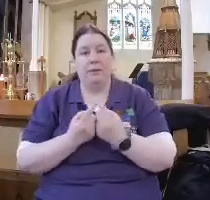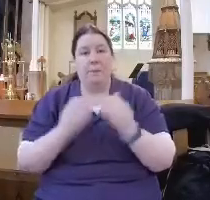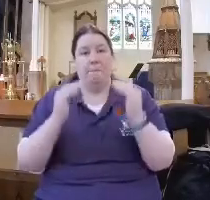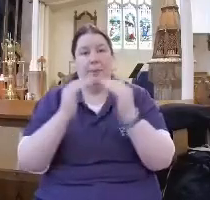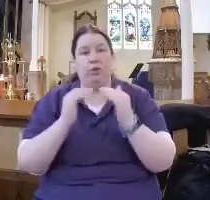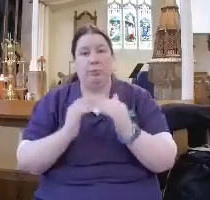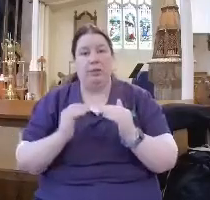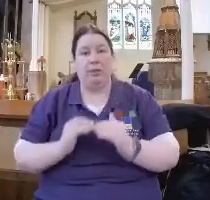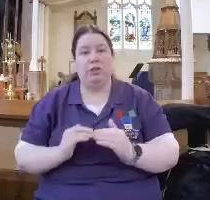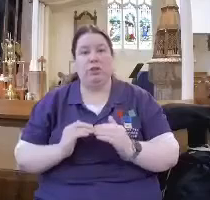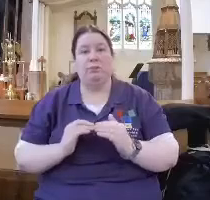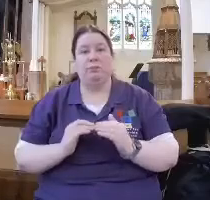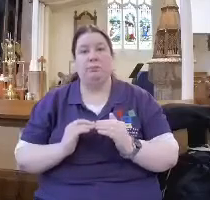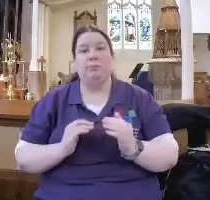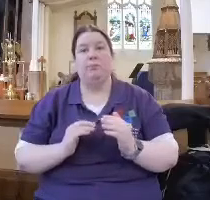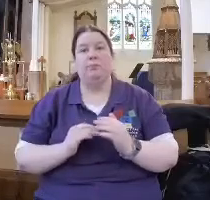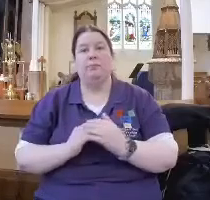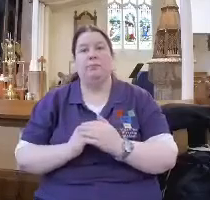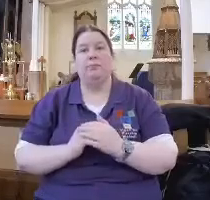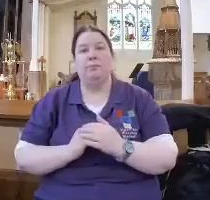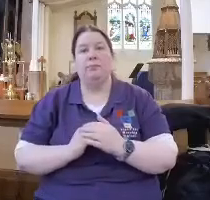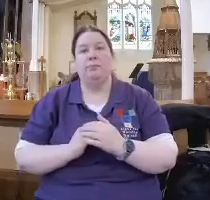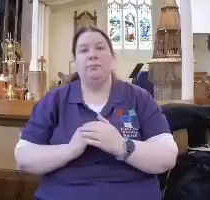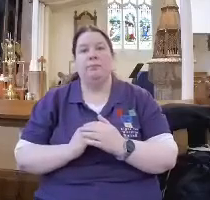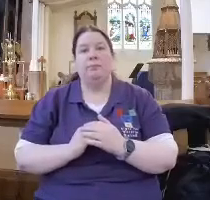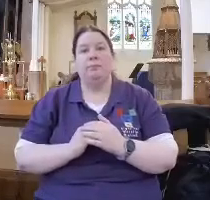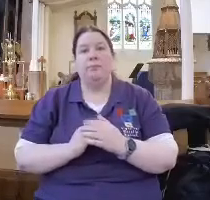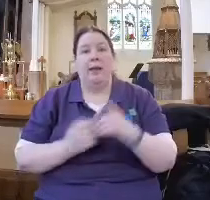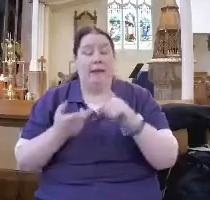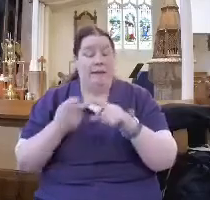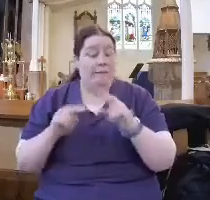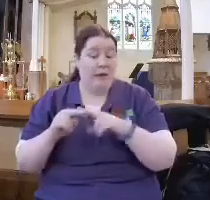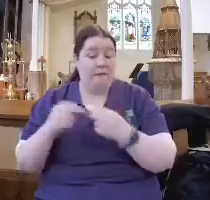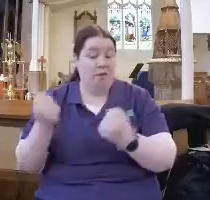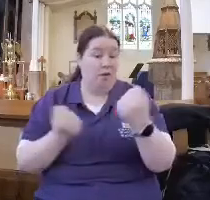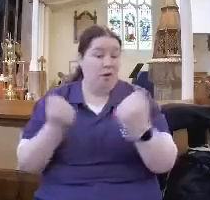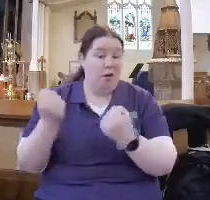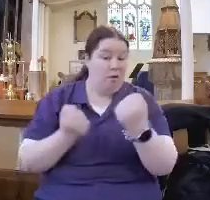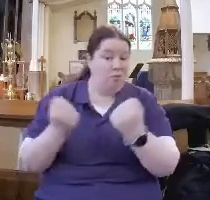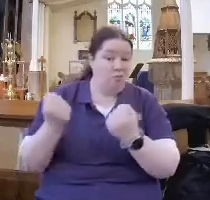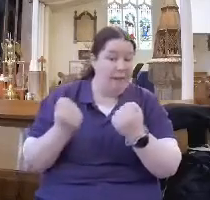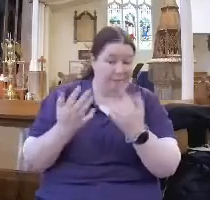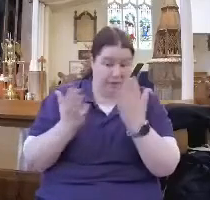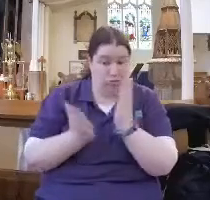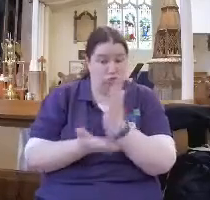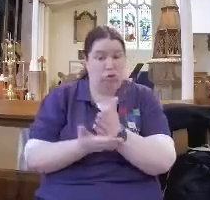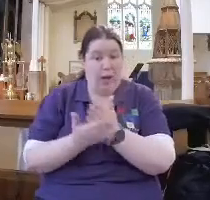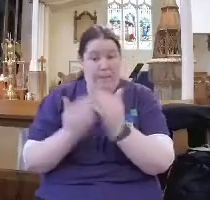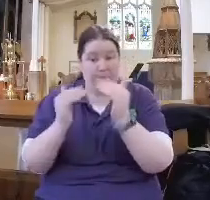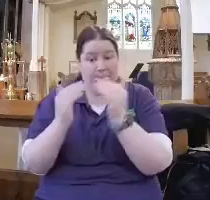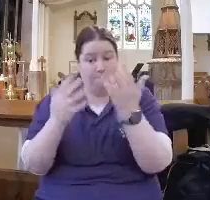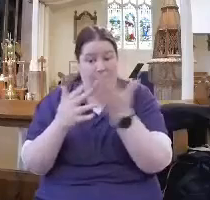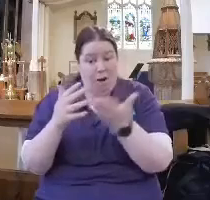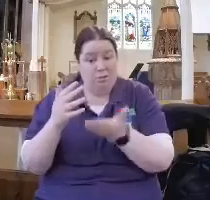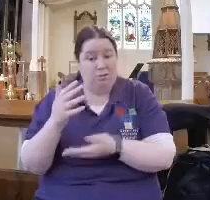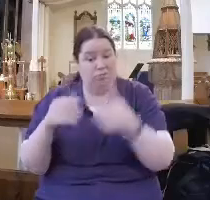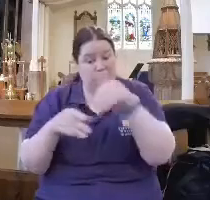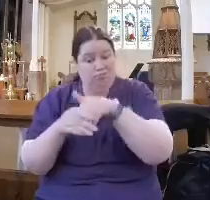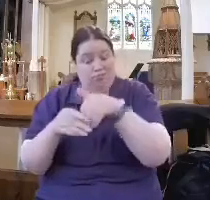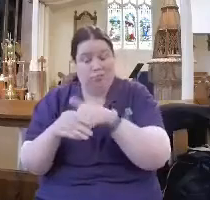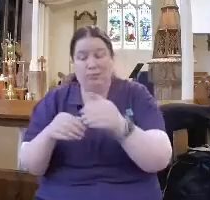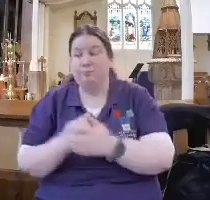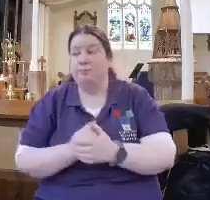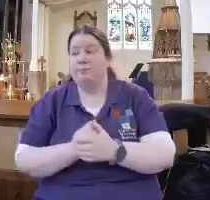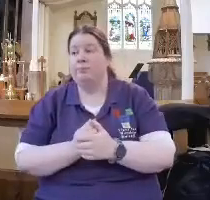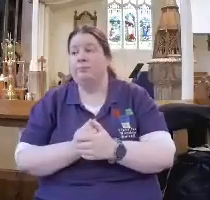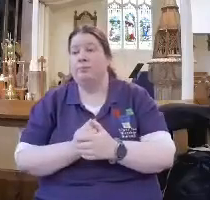engine won't run smoothly if you stick pistons in it from a different model. It's all got to sit together, and